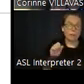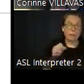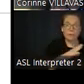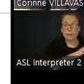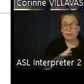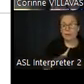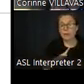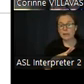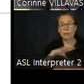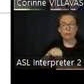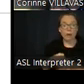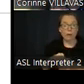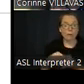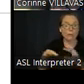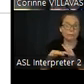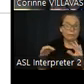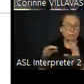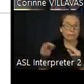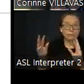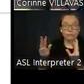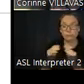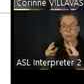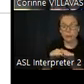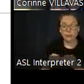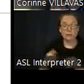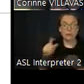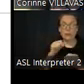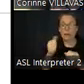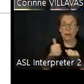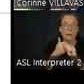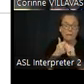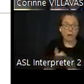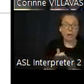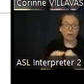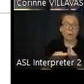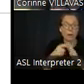participation, and failure to complete mandatory training.